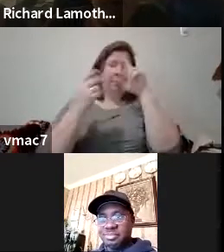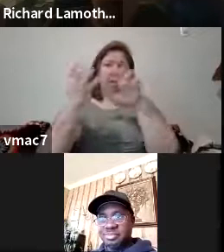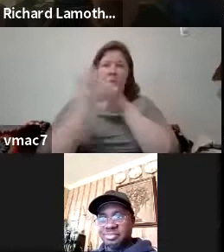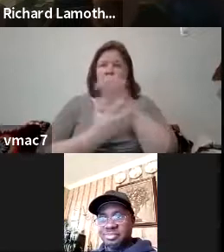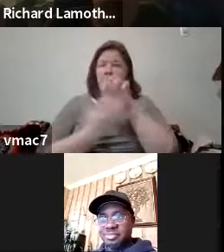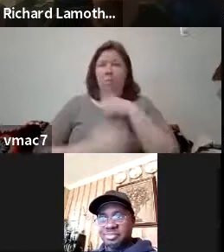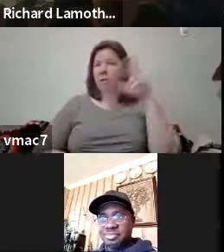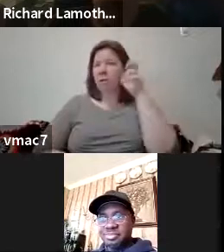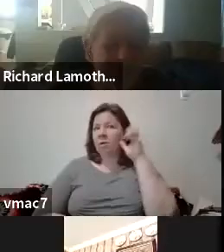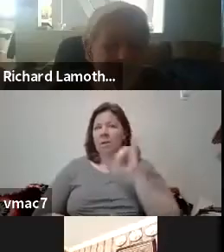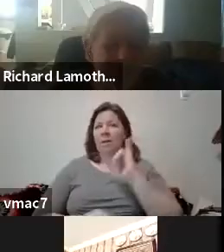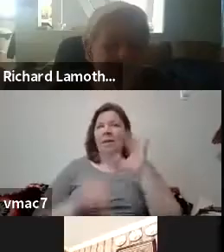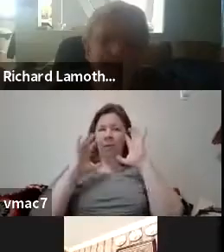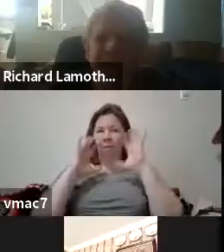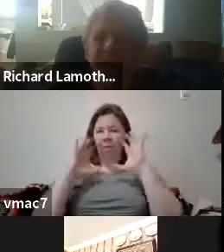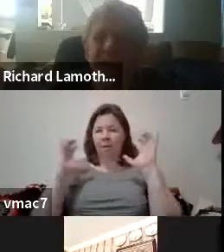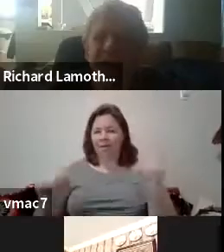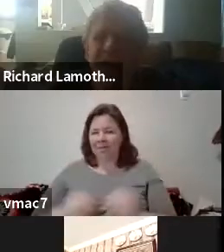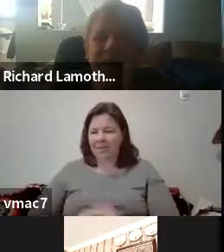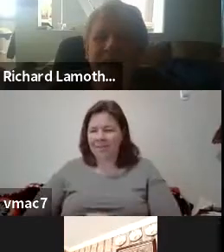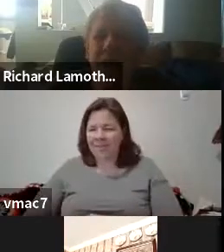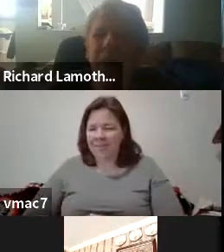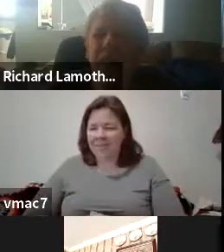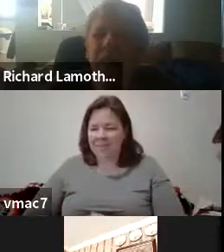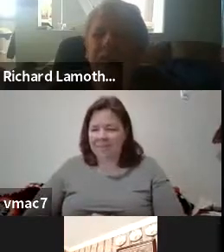a president. He can't say.